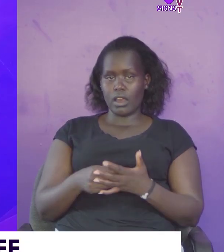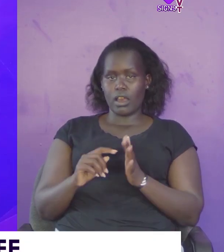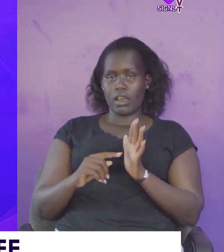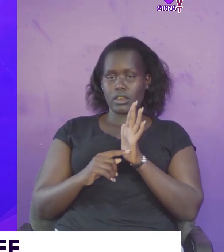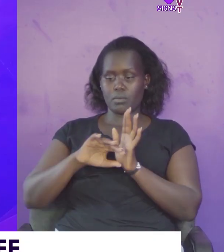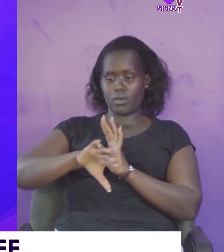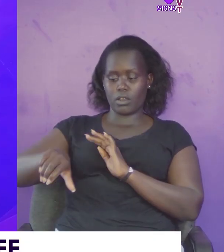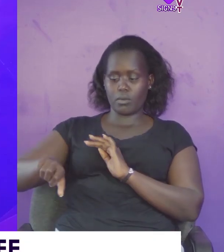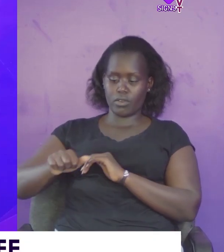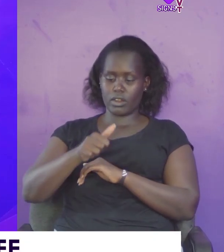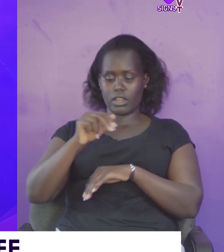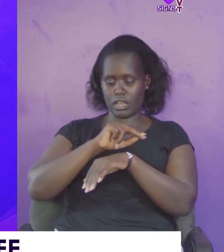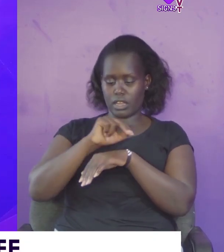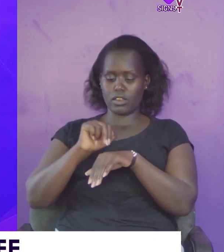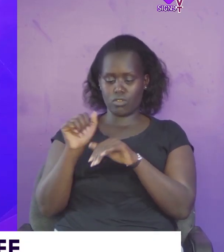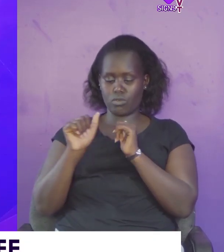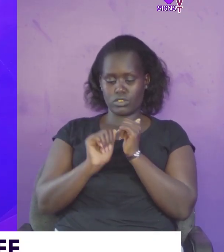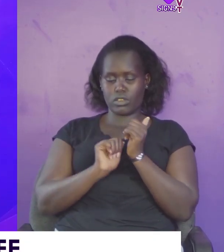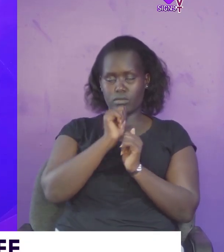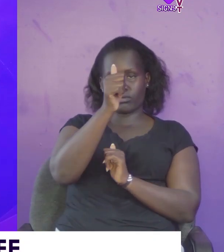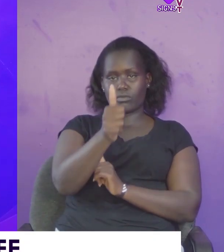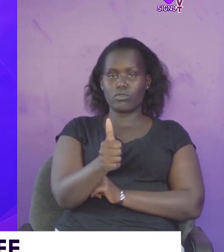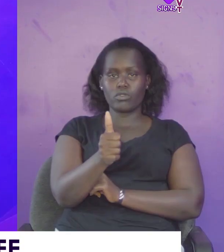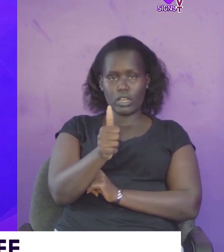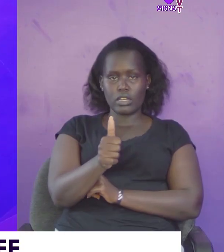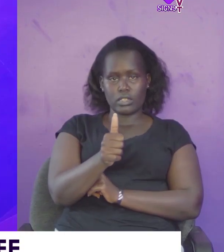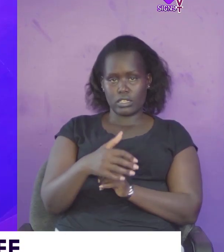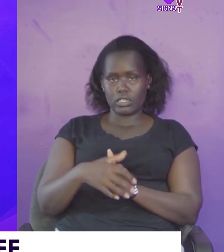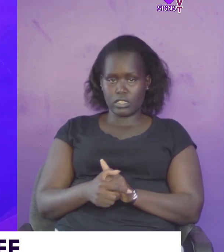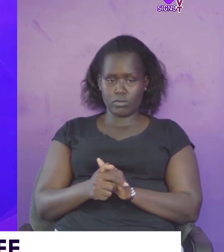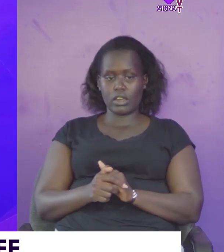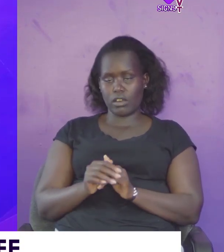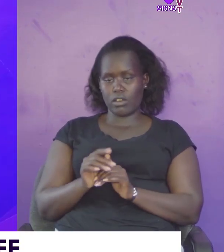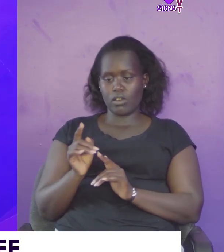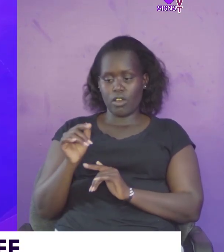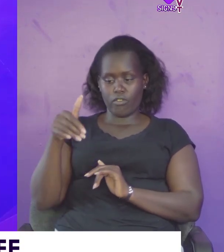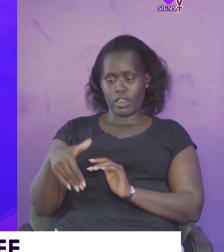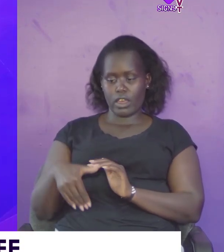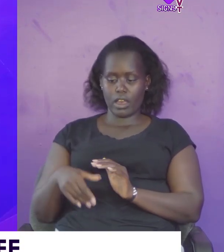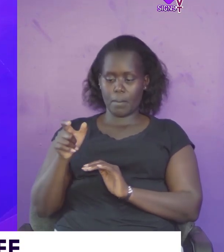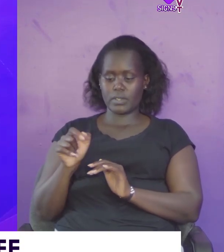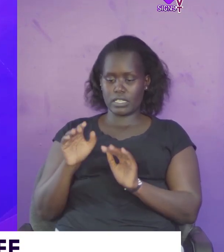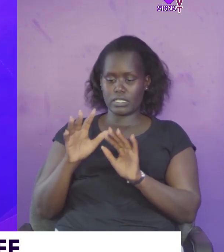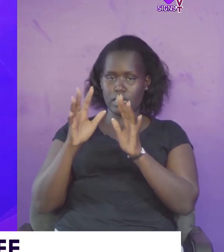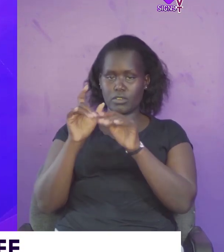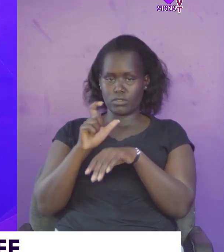and maybe other nations that are far. It's been a minute for the young person. Now, this celebration season,